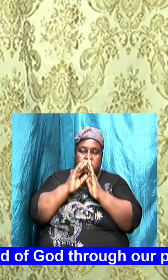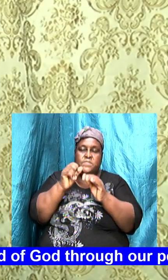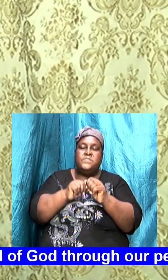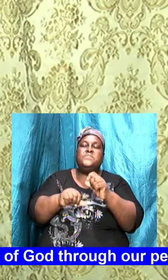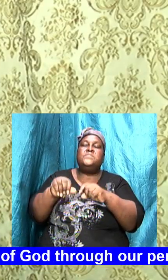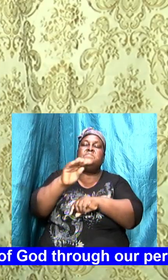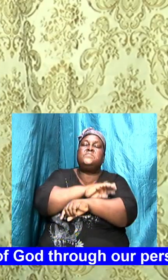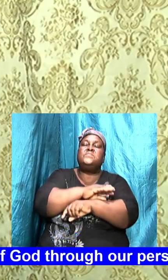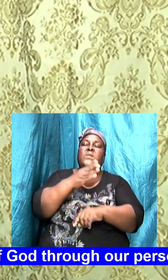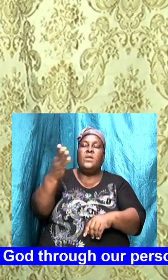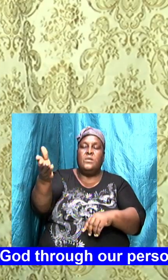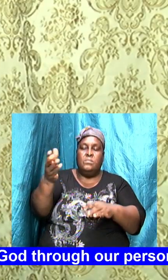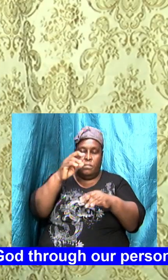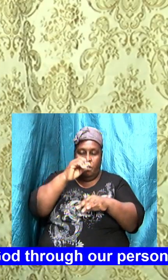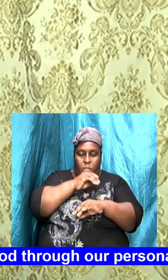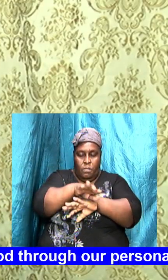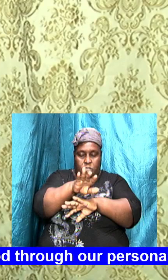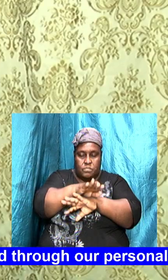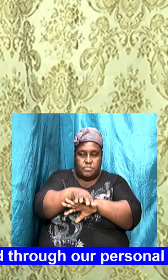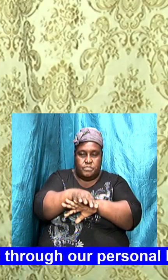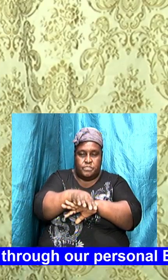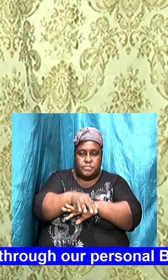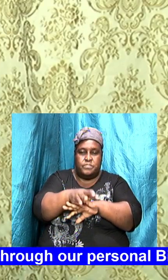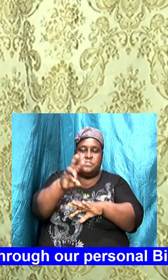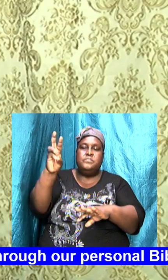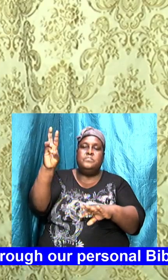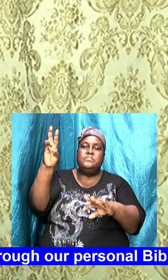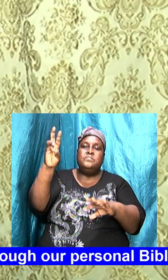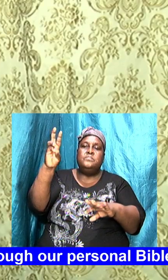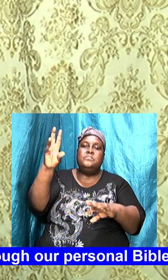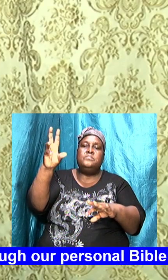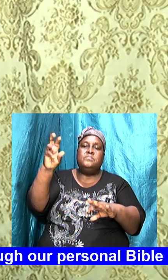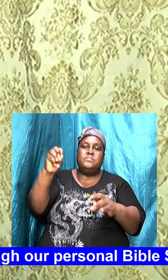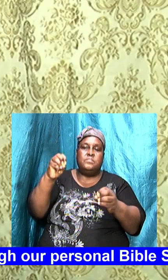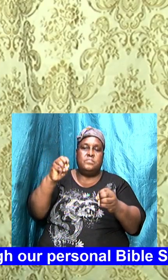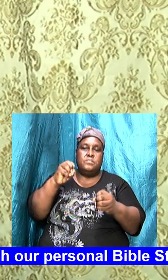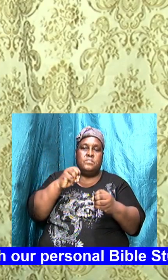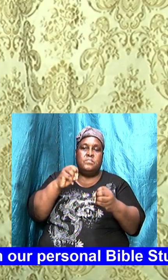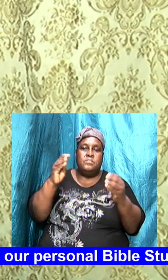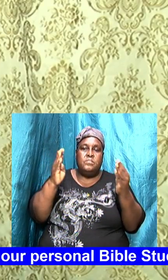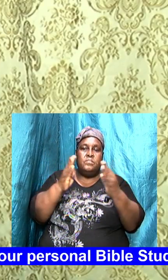those nights at 6:30,